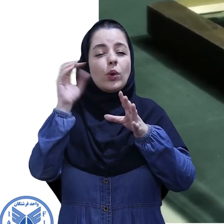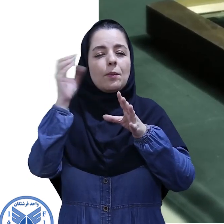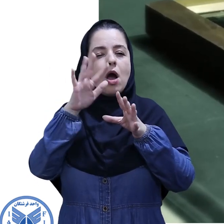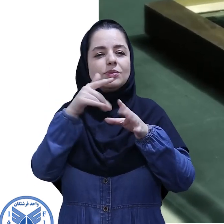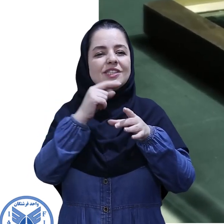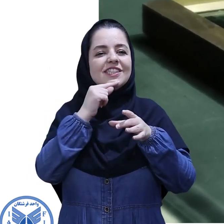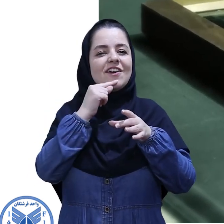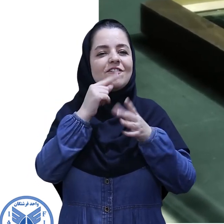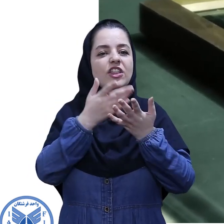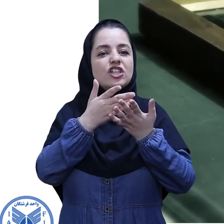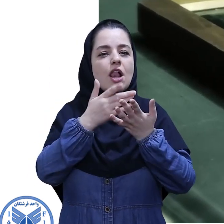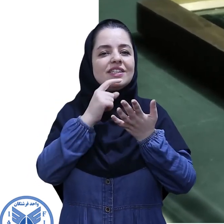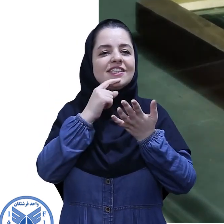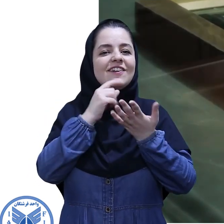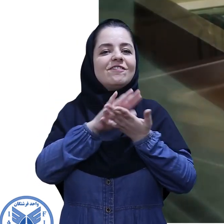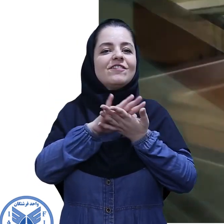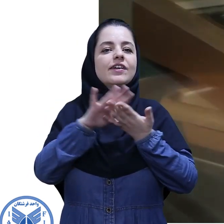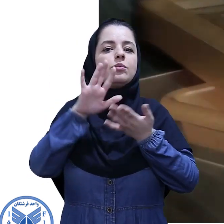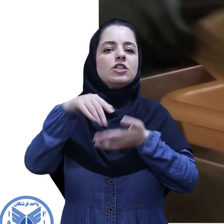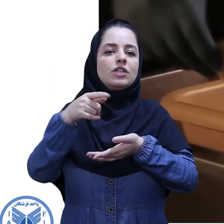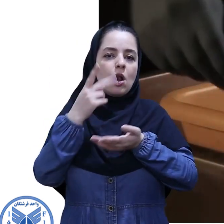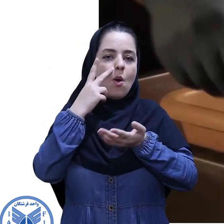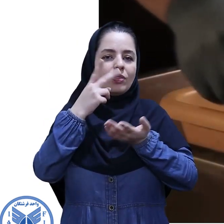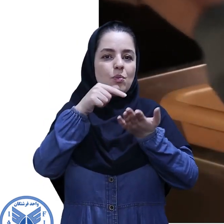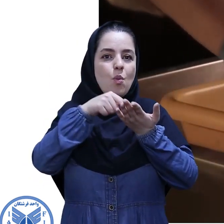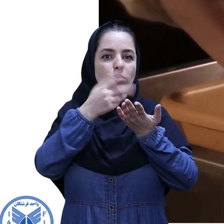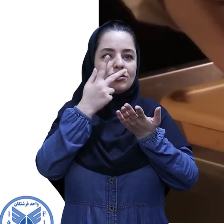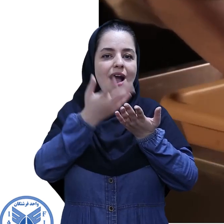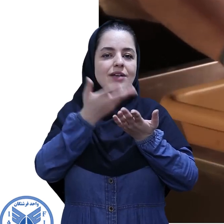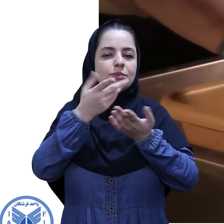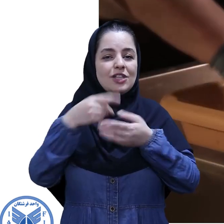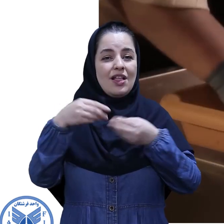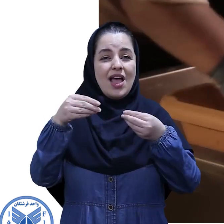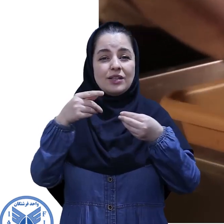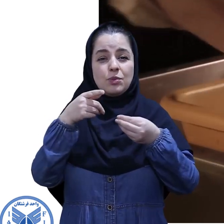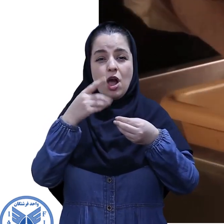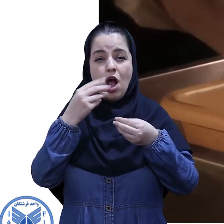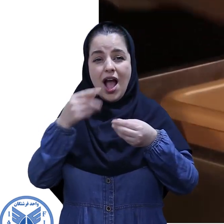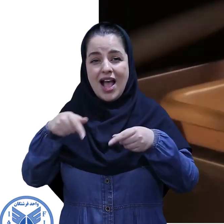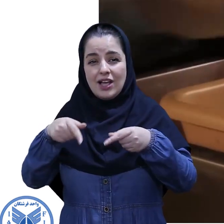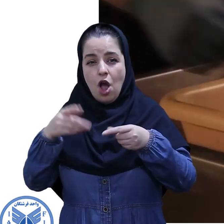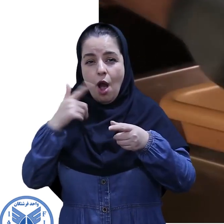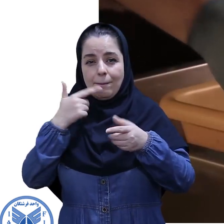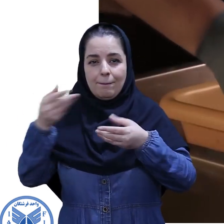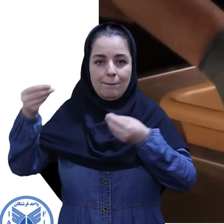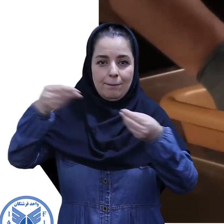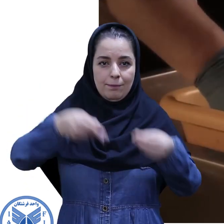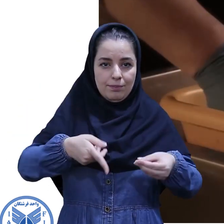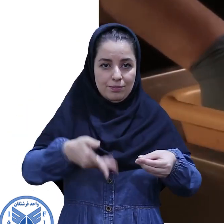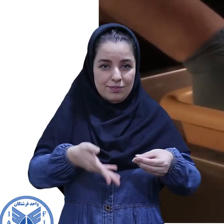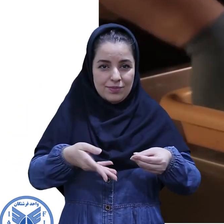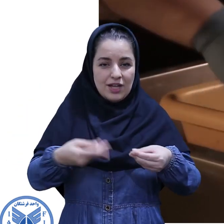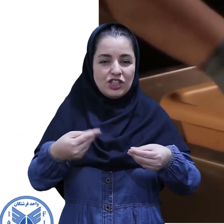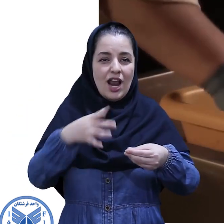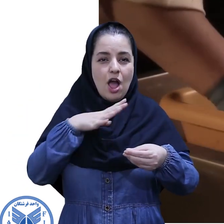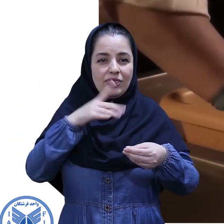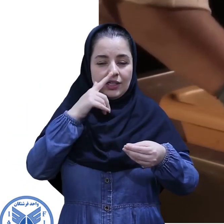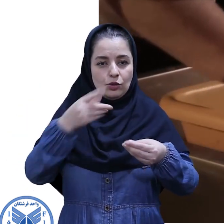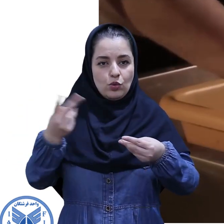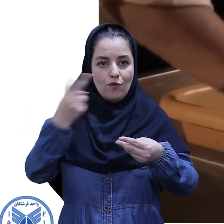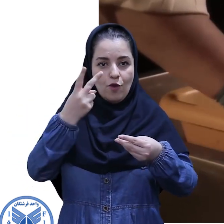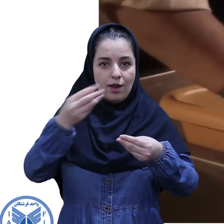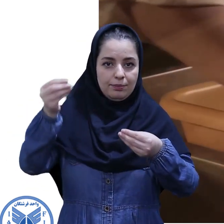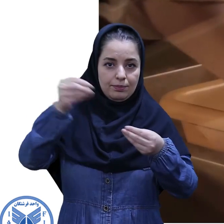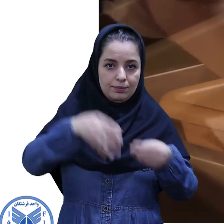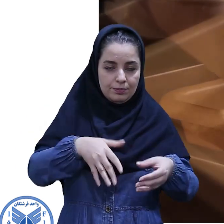gelatin hardens the gelatin selectively. That tissue now is put into cold water. A second piece of paper